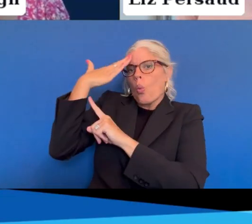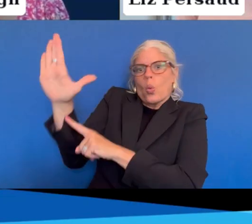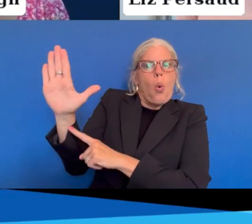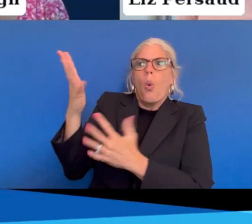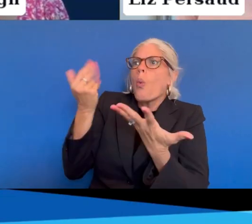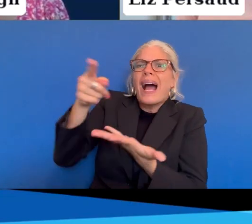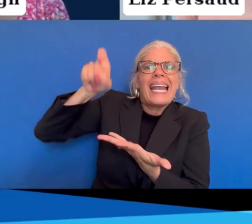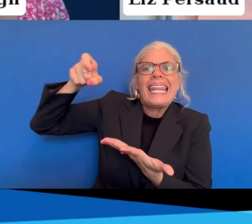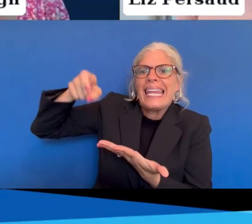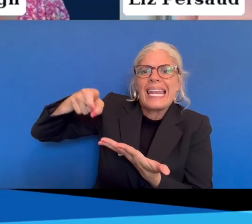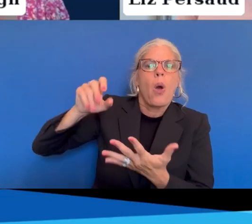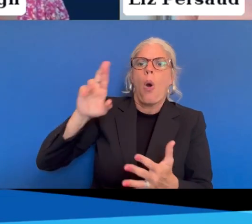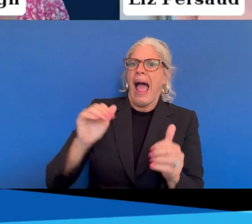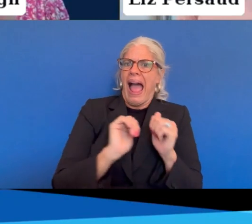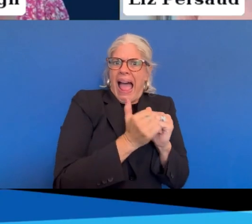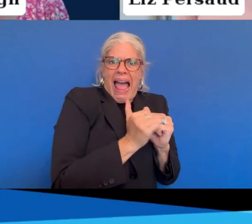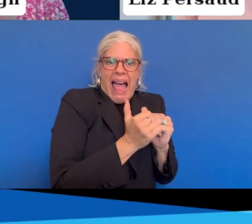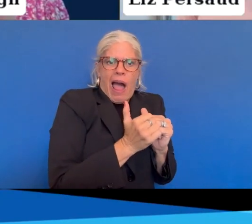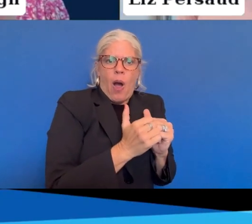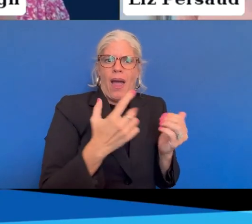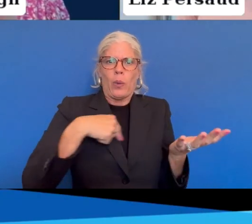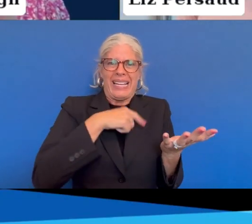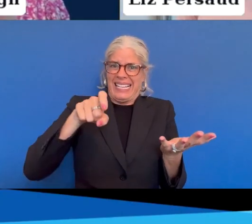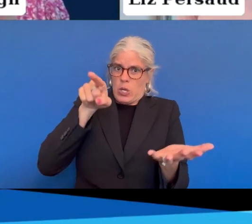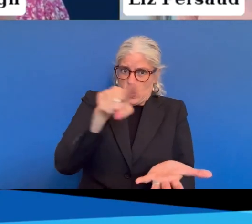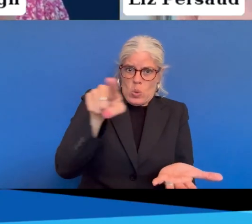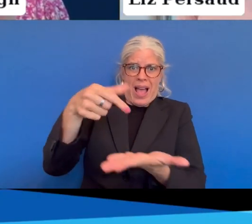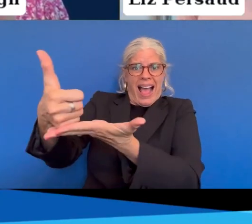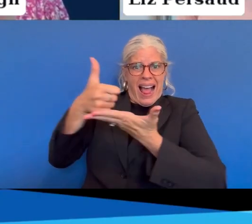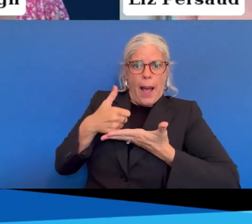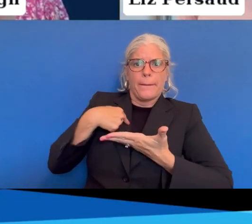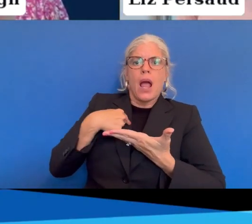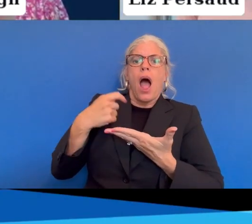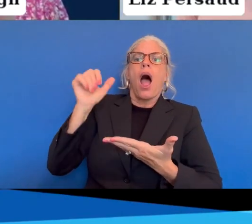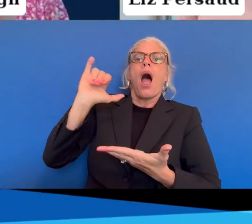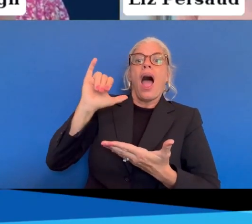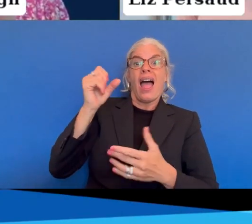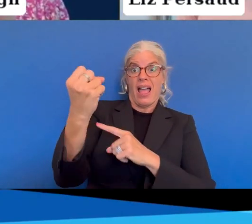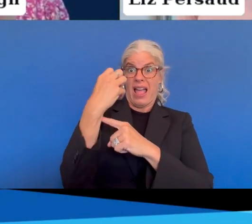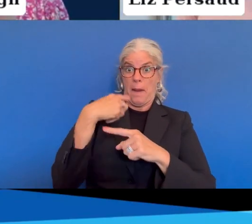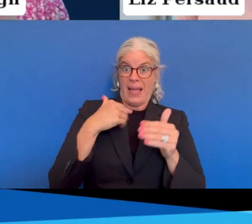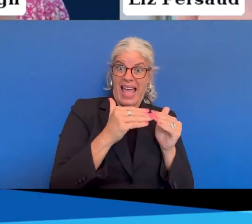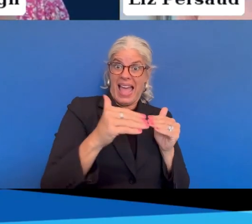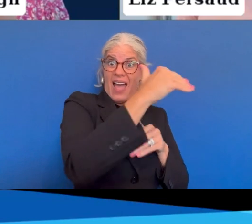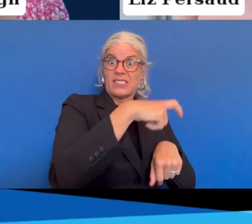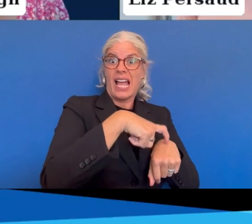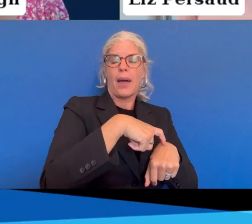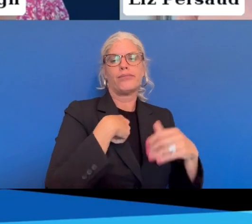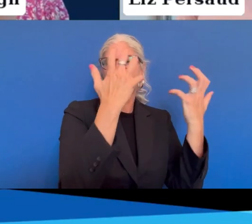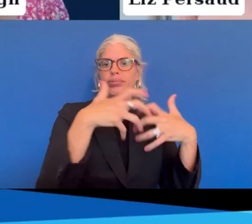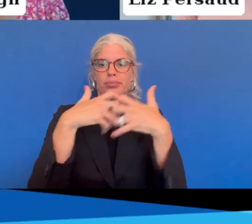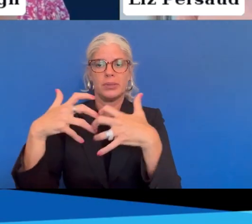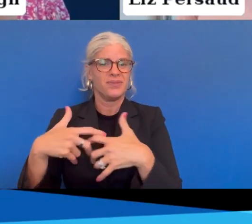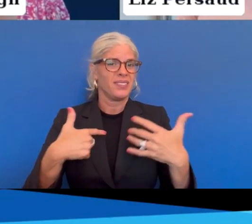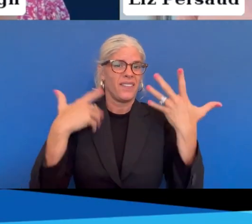just don't know what it is or how to do it. And we need you guys to help us be able to get those things for